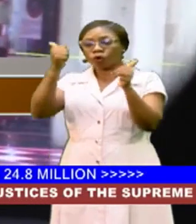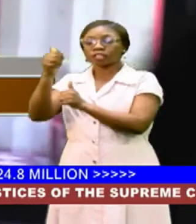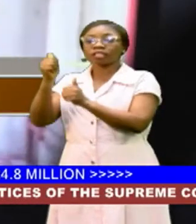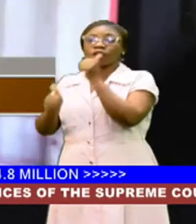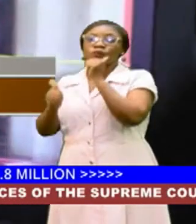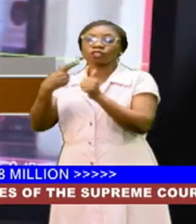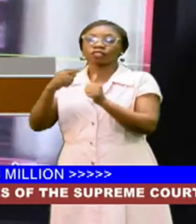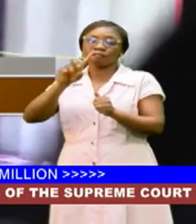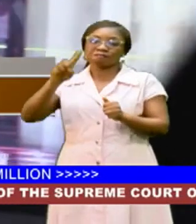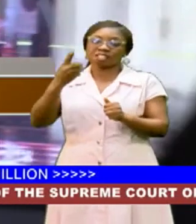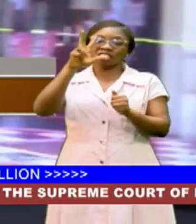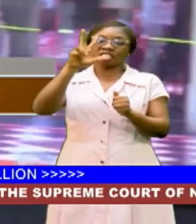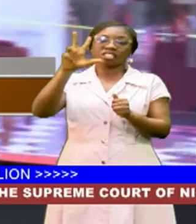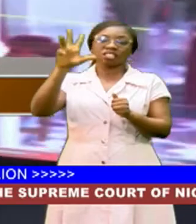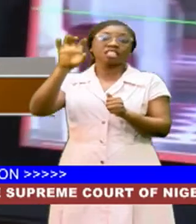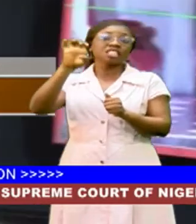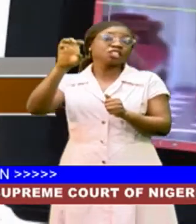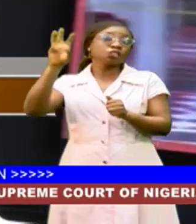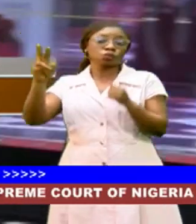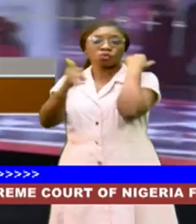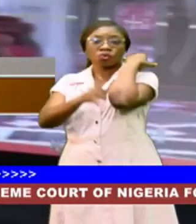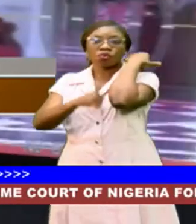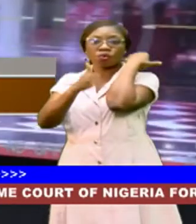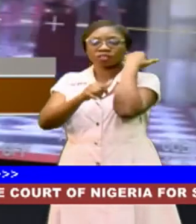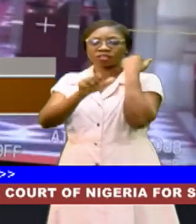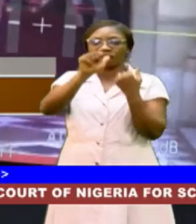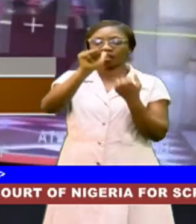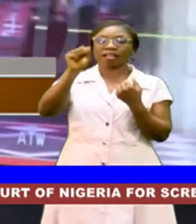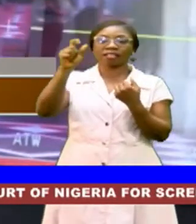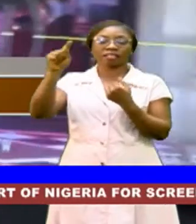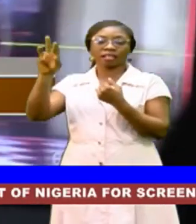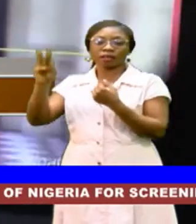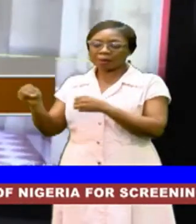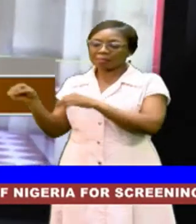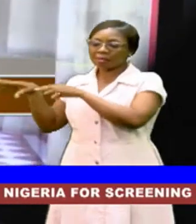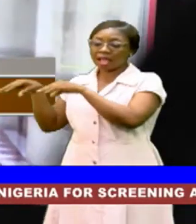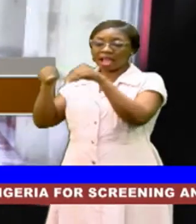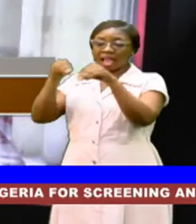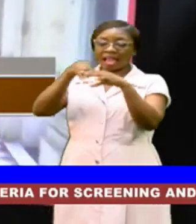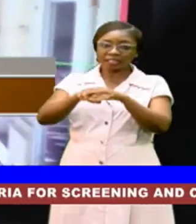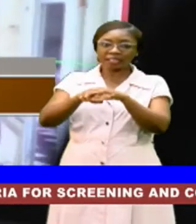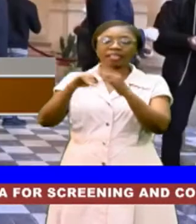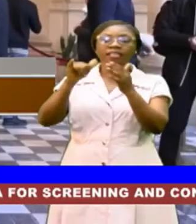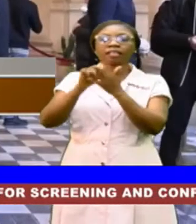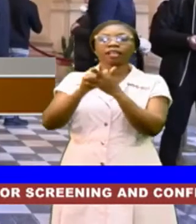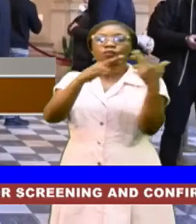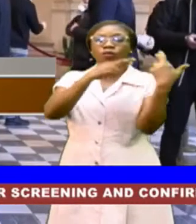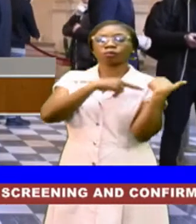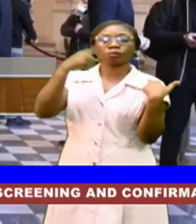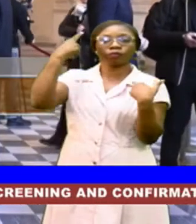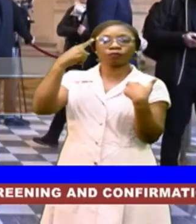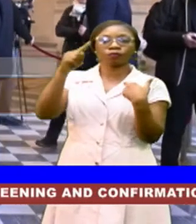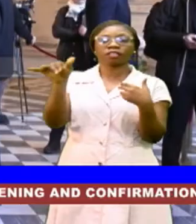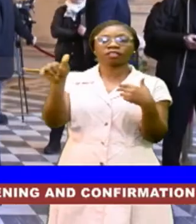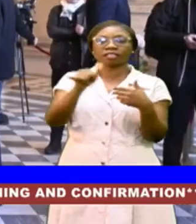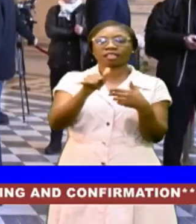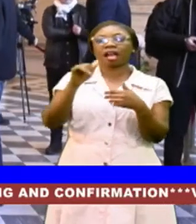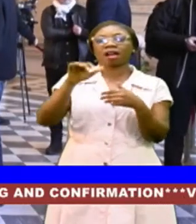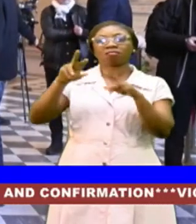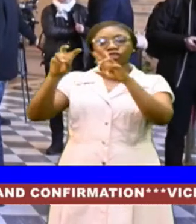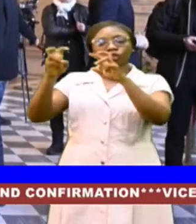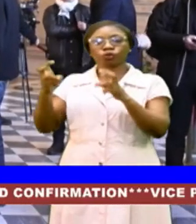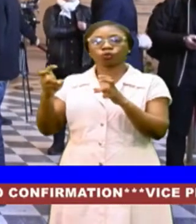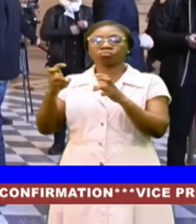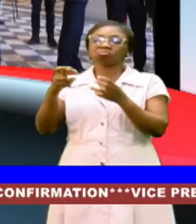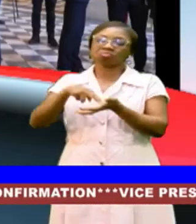first EU country an asylum seeker enters is responsible for their case. Justin Bemunyi,